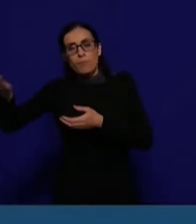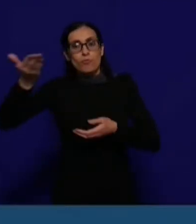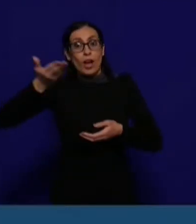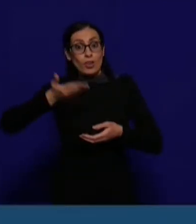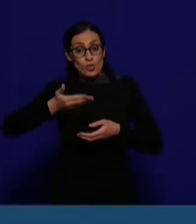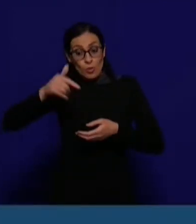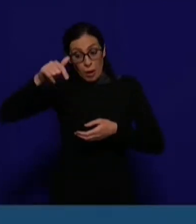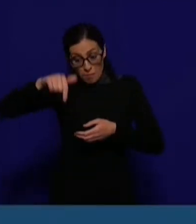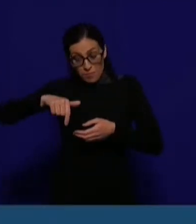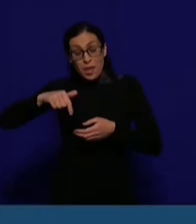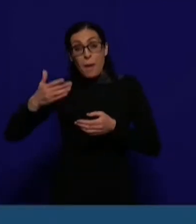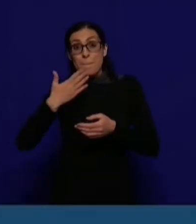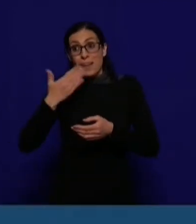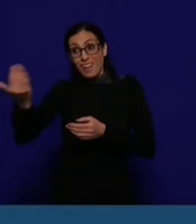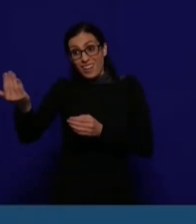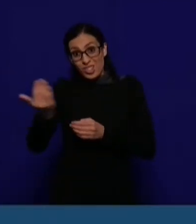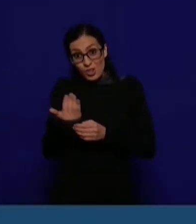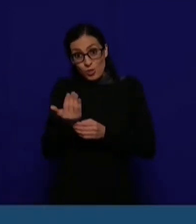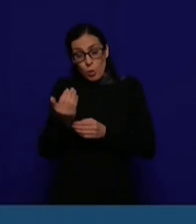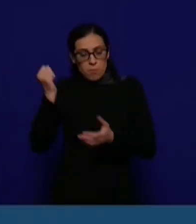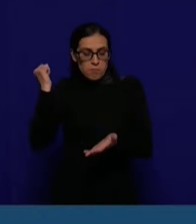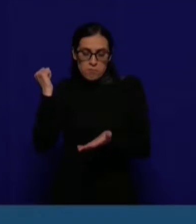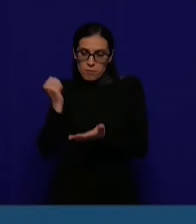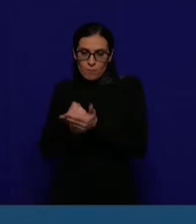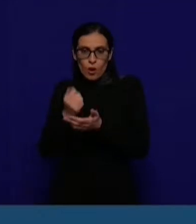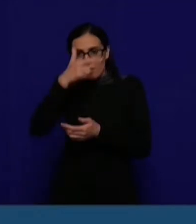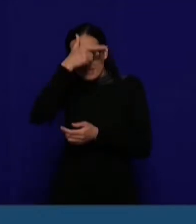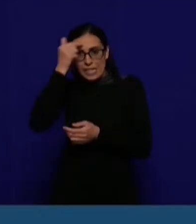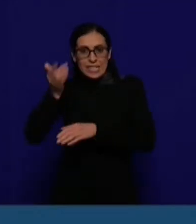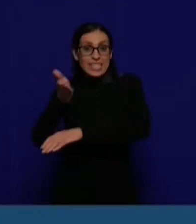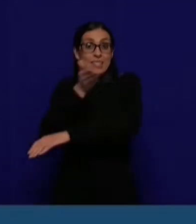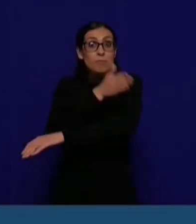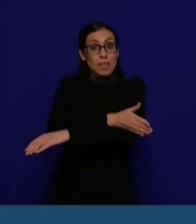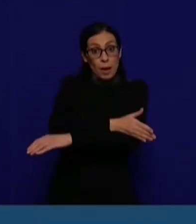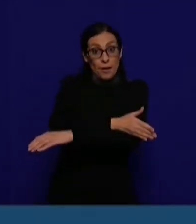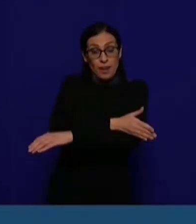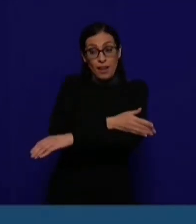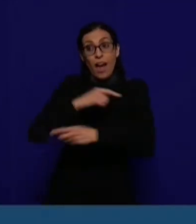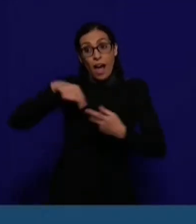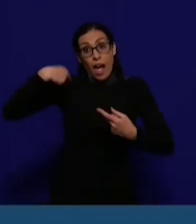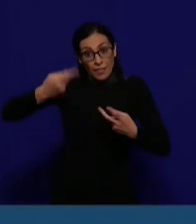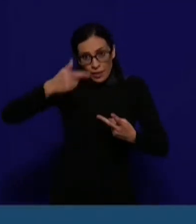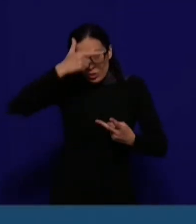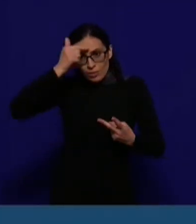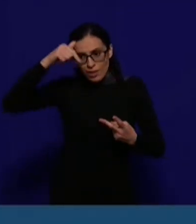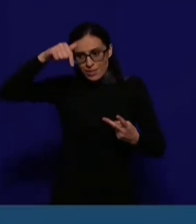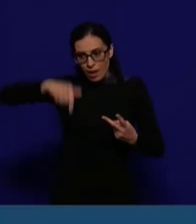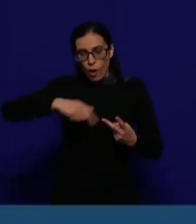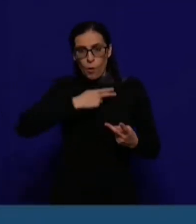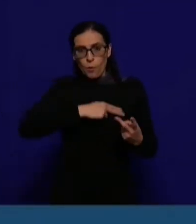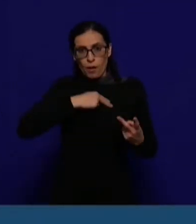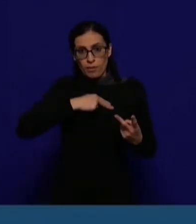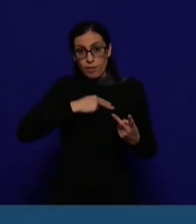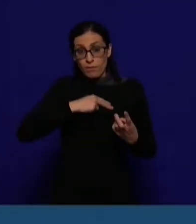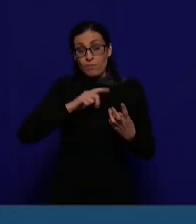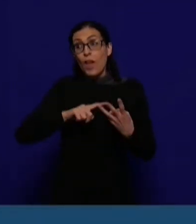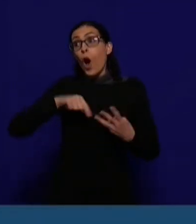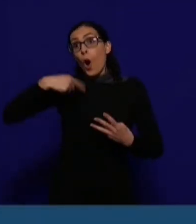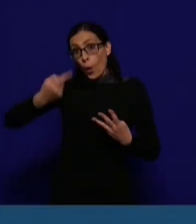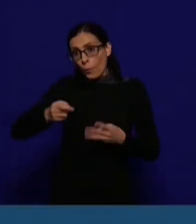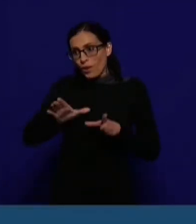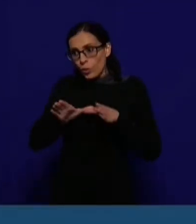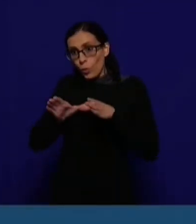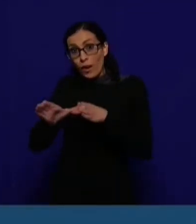lura, dawn iridu jagħmlu t-testijiet qabel ma jiġu nerġgħu nittestjawhom għaw Malta, jitlu kwarantina u anka waqt li